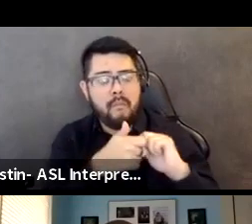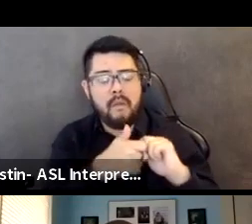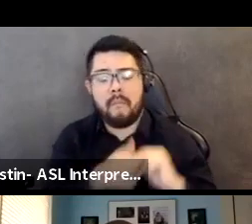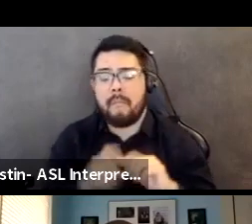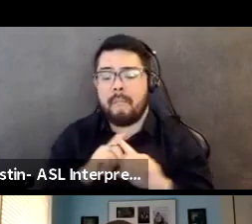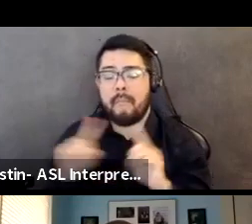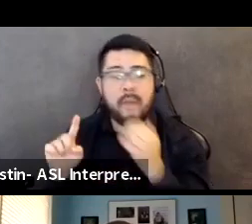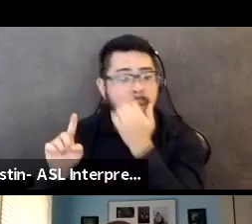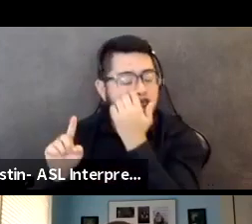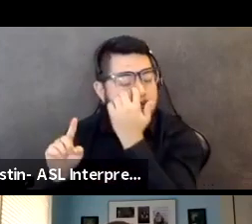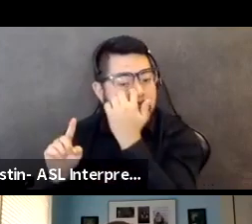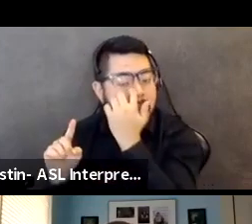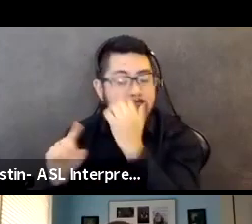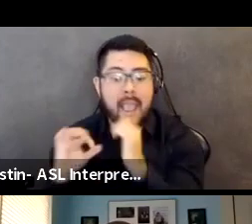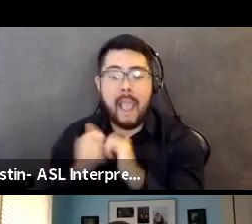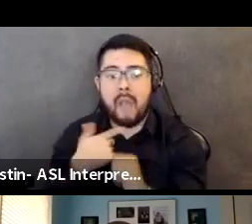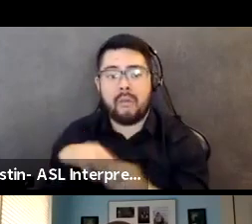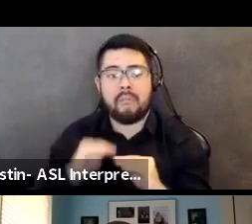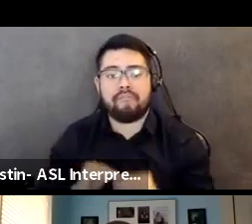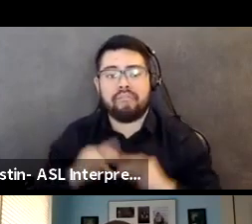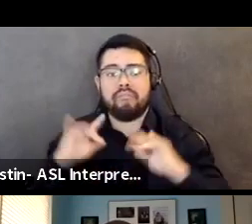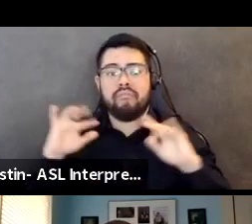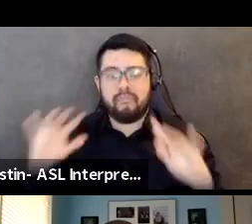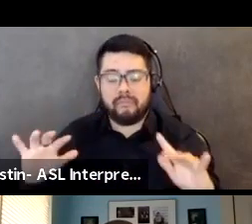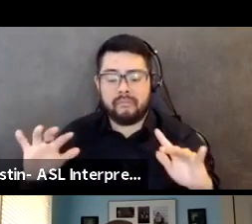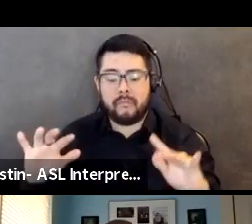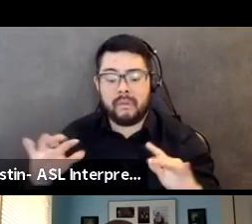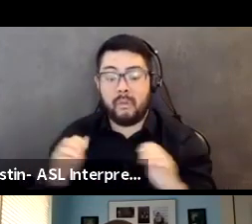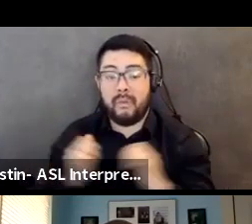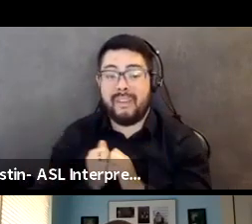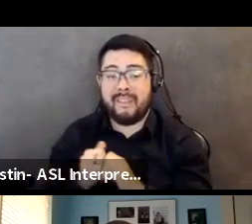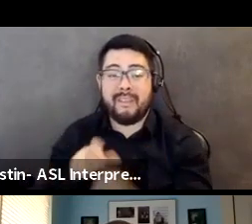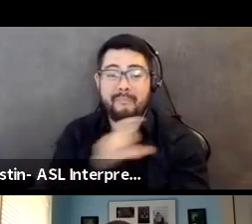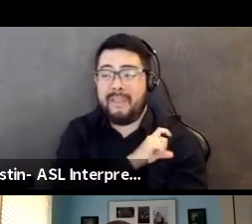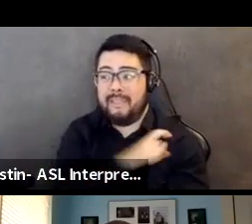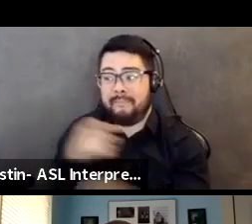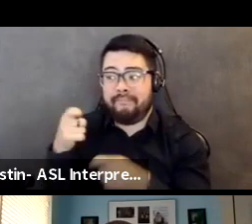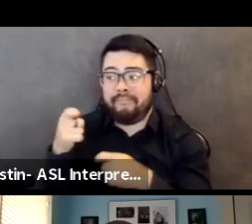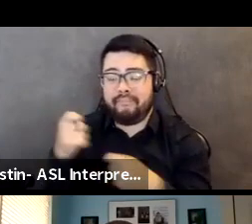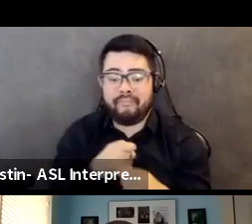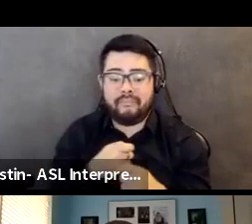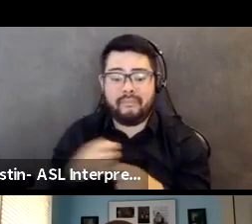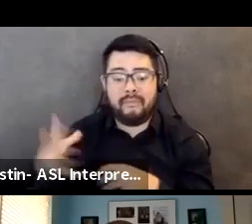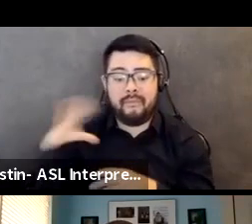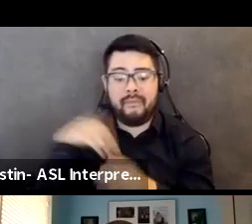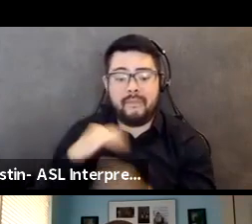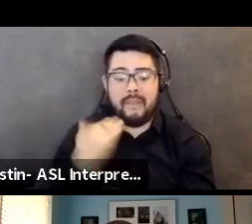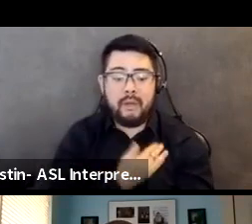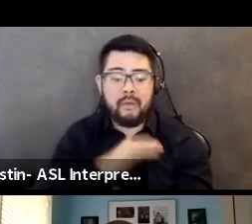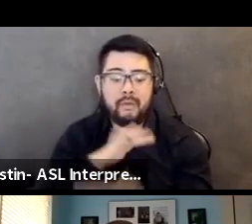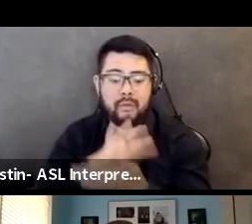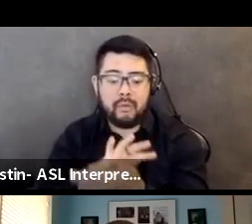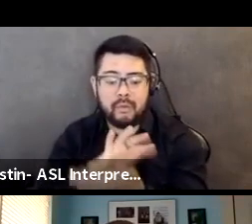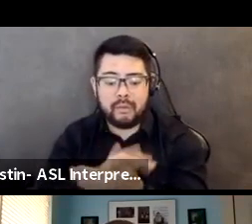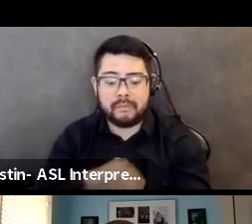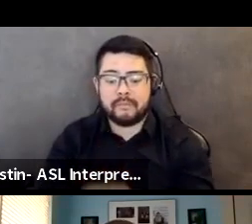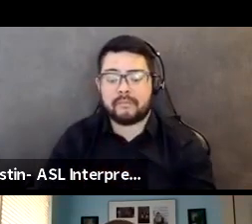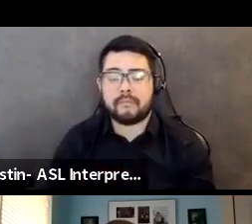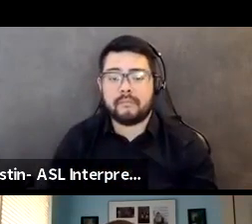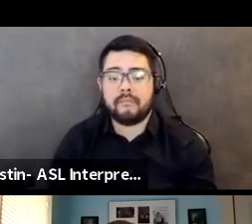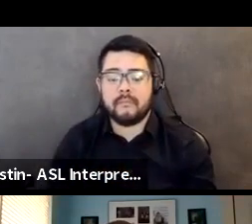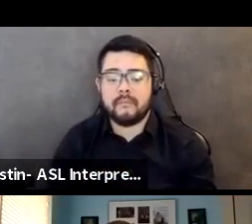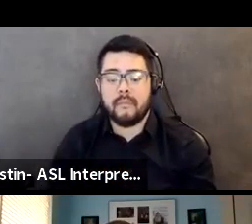perpetuating by bringing the police into our schools we know because